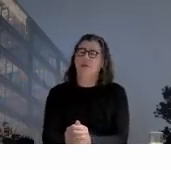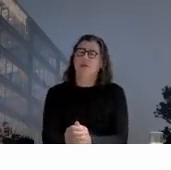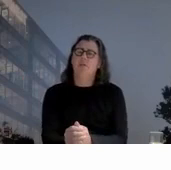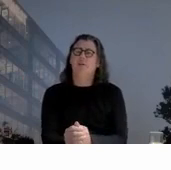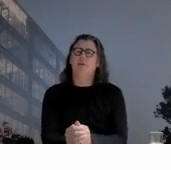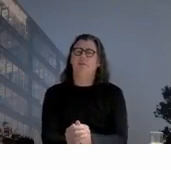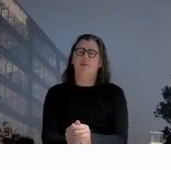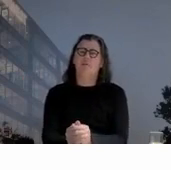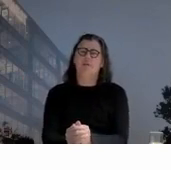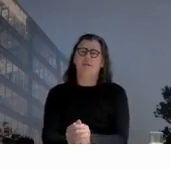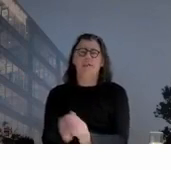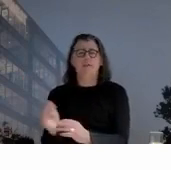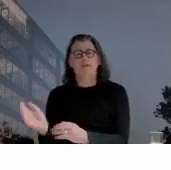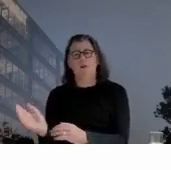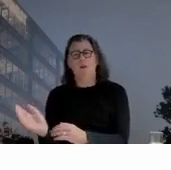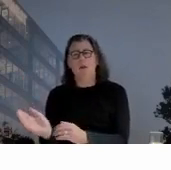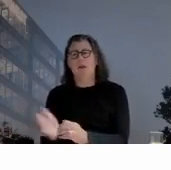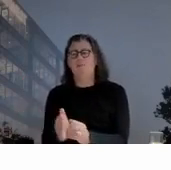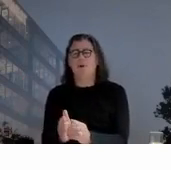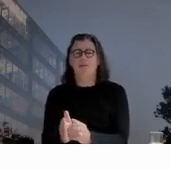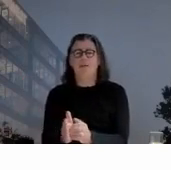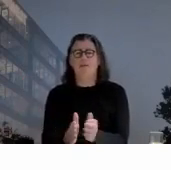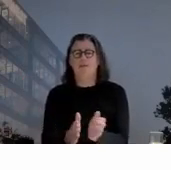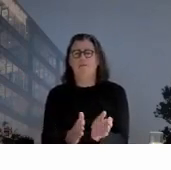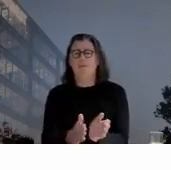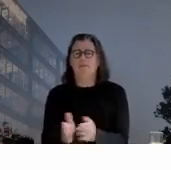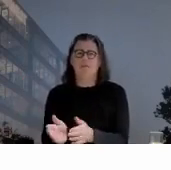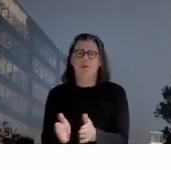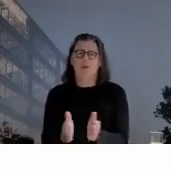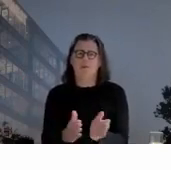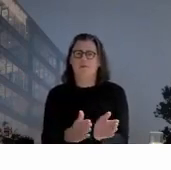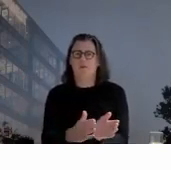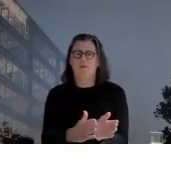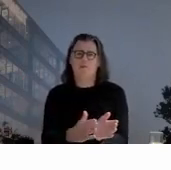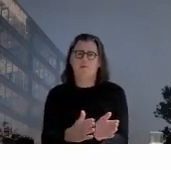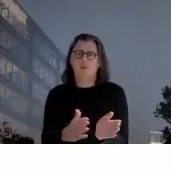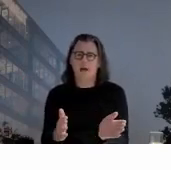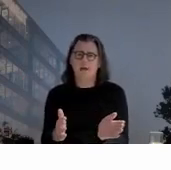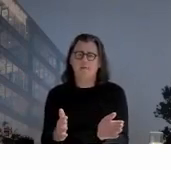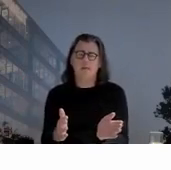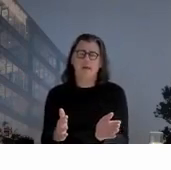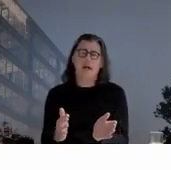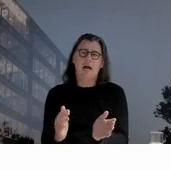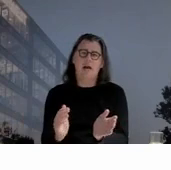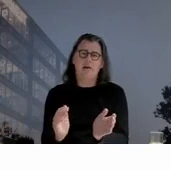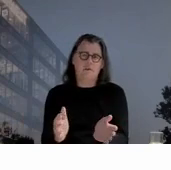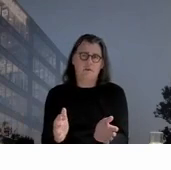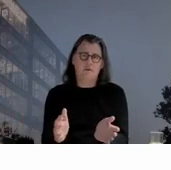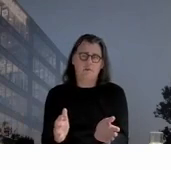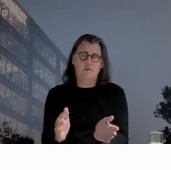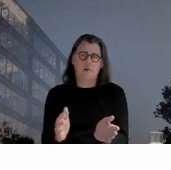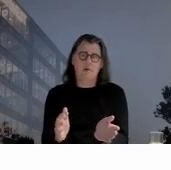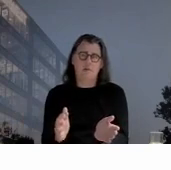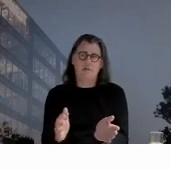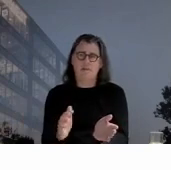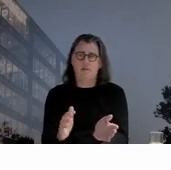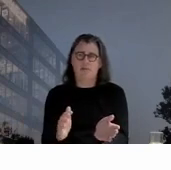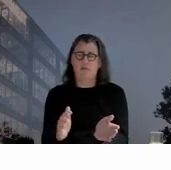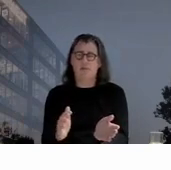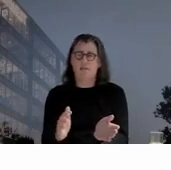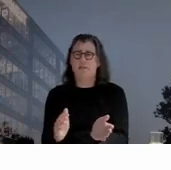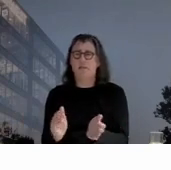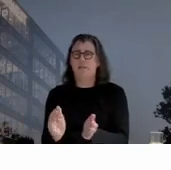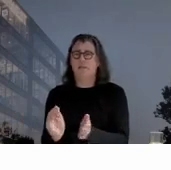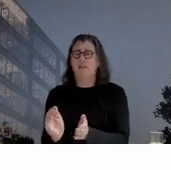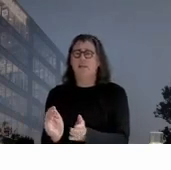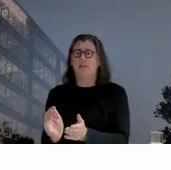other. You can also see, and these are all live projects, so from left to right, the first 5 are the 44 Waterloo project that